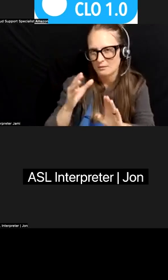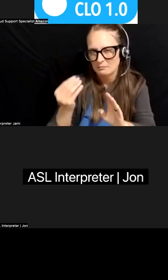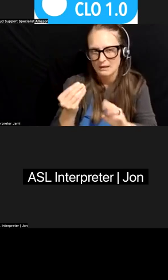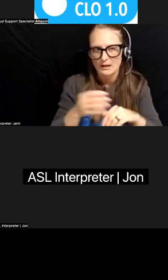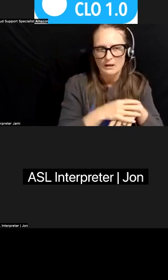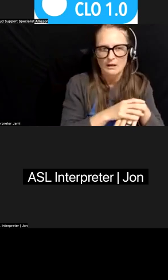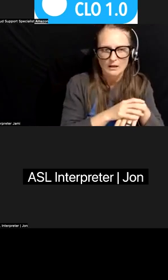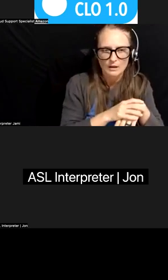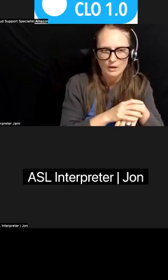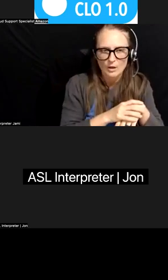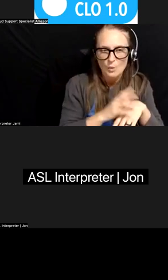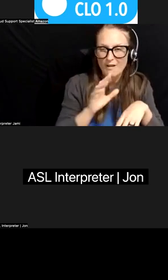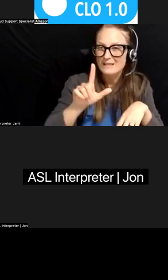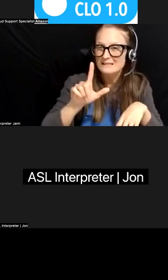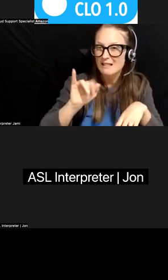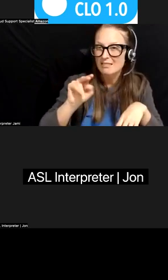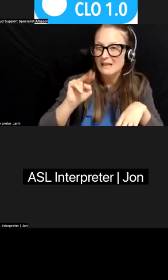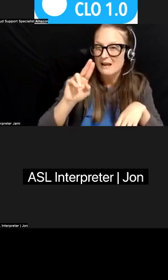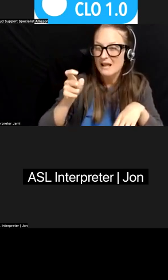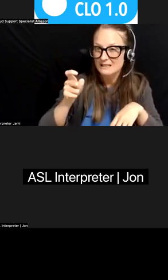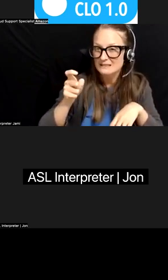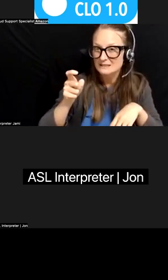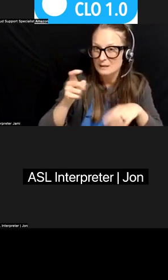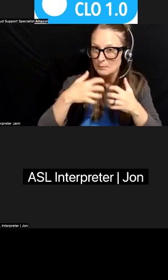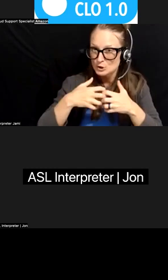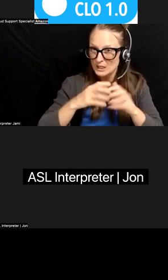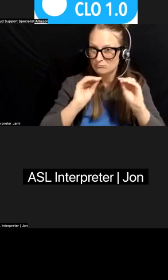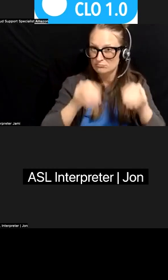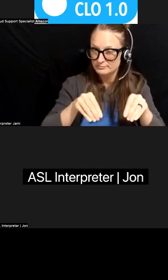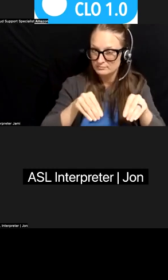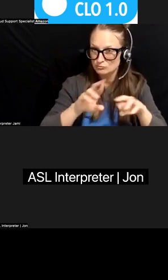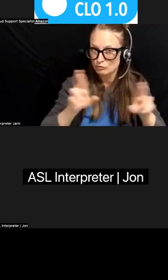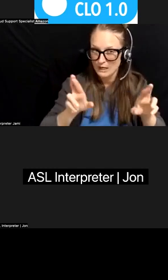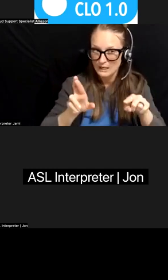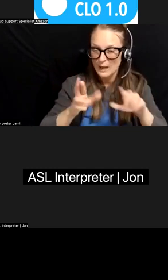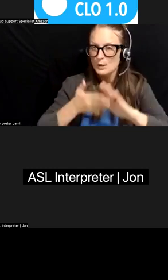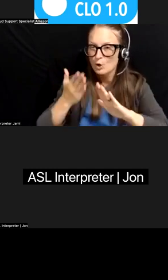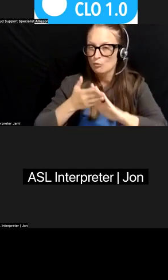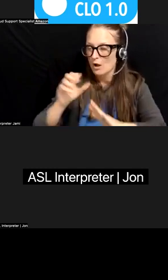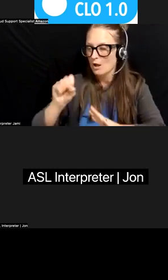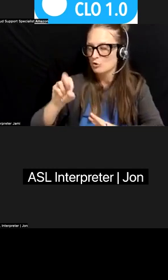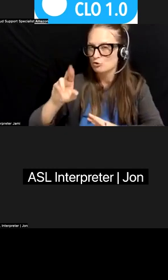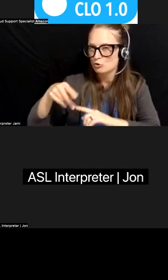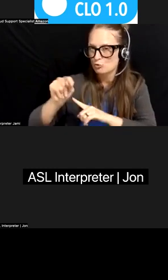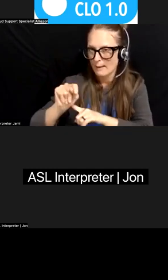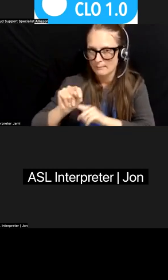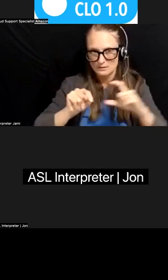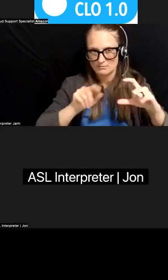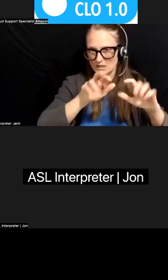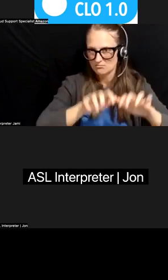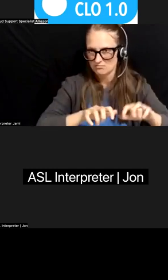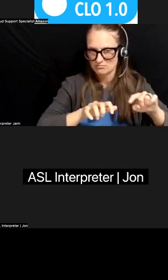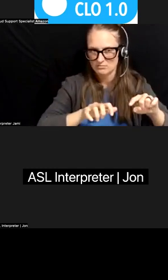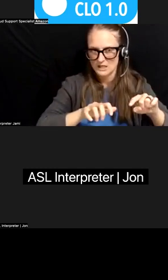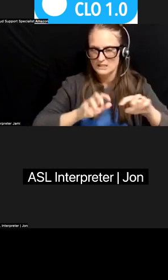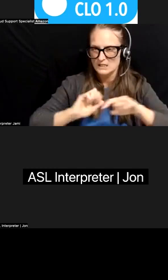when this Linux machine is spun, I want to run this script. And what this script is going to do is create a website that says,